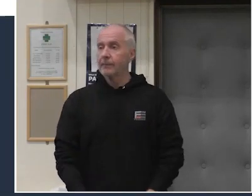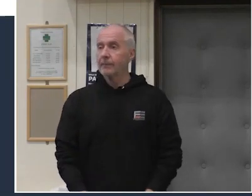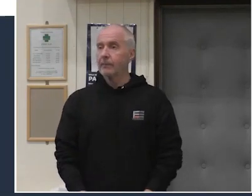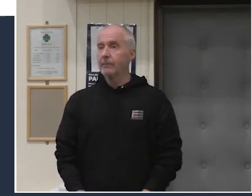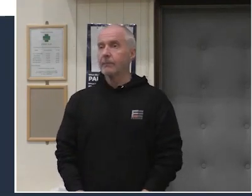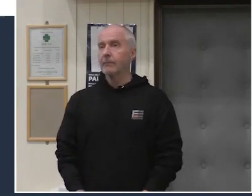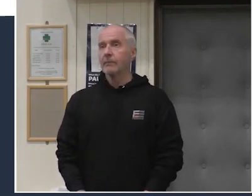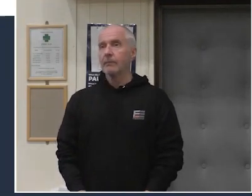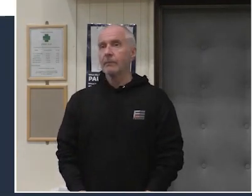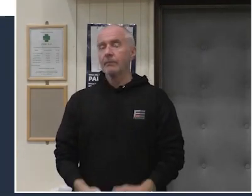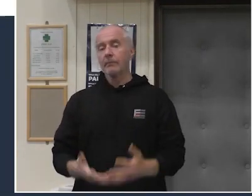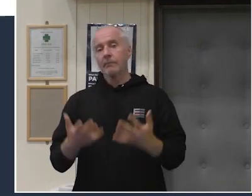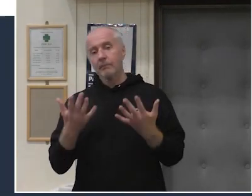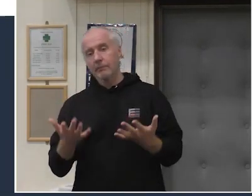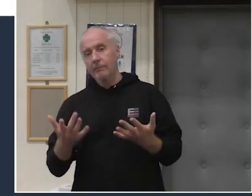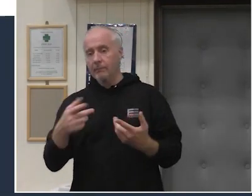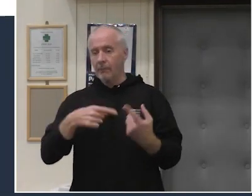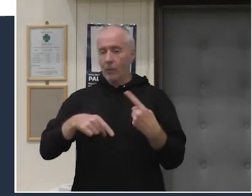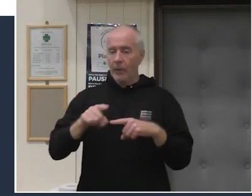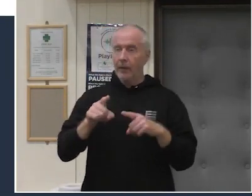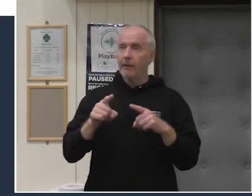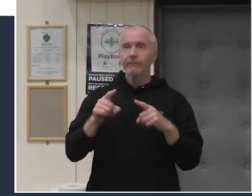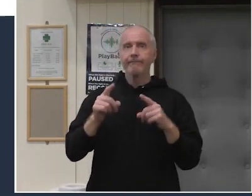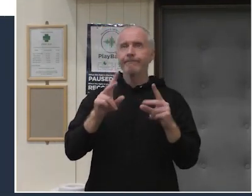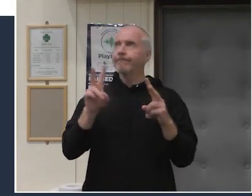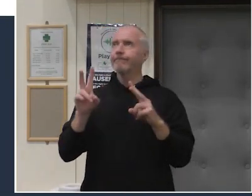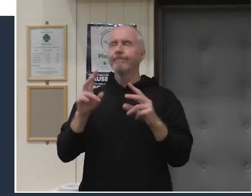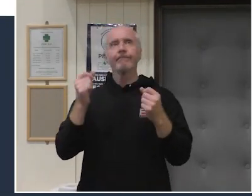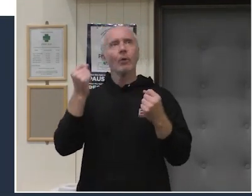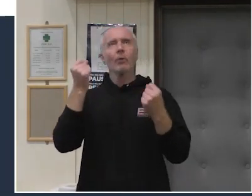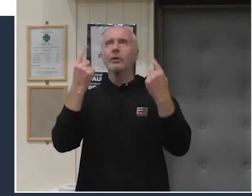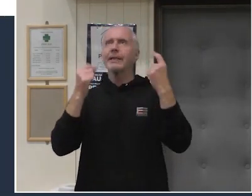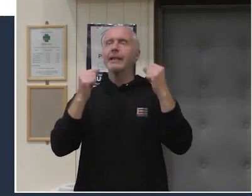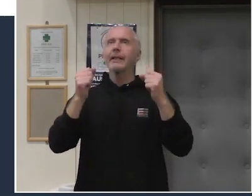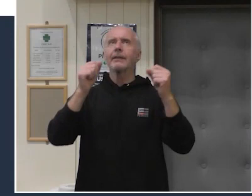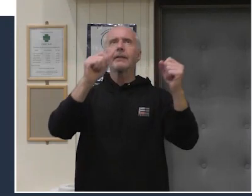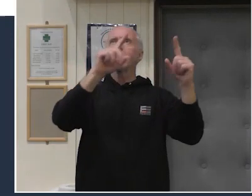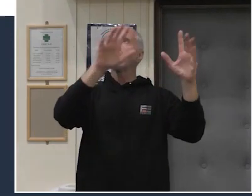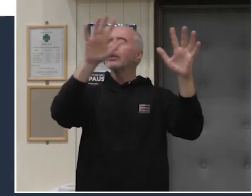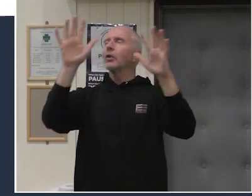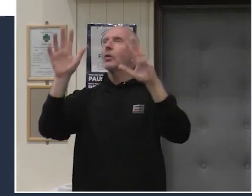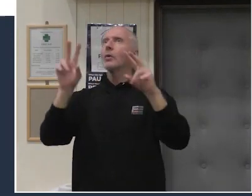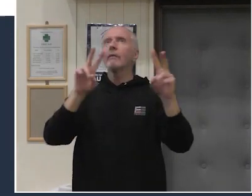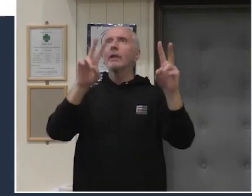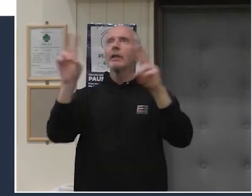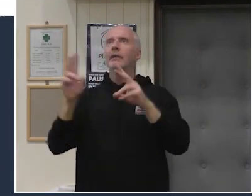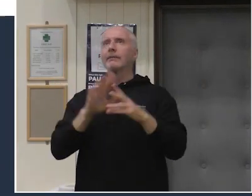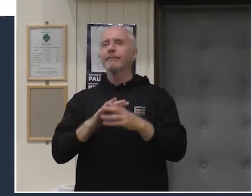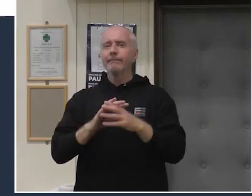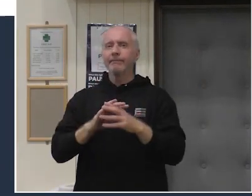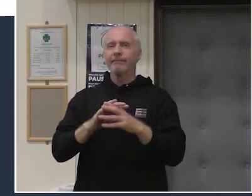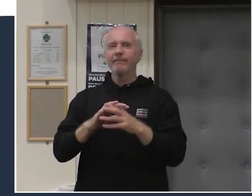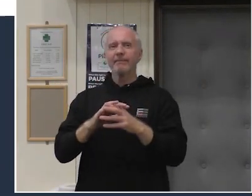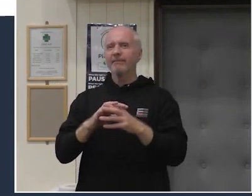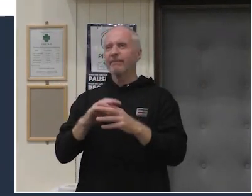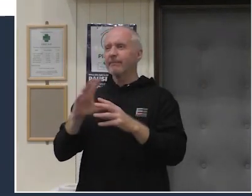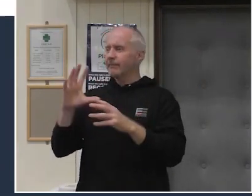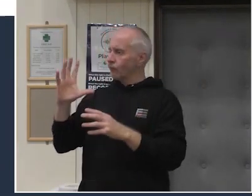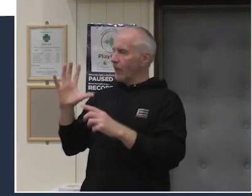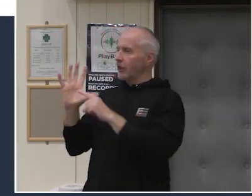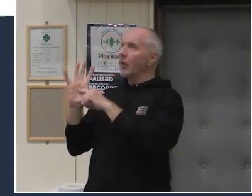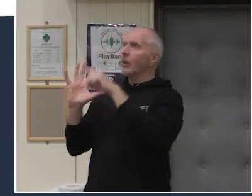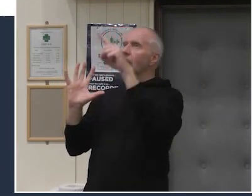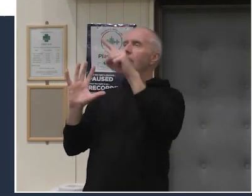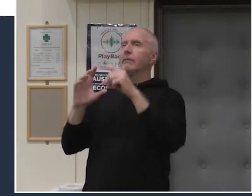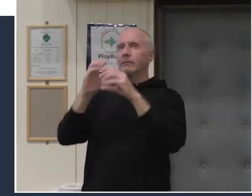the way that we understand our universe, we tend to observe it with telescopes. We have